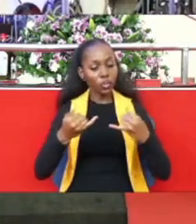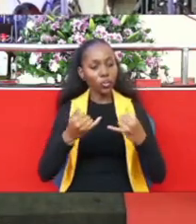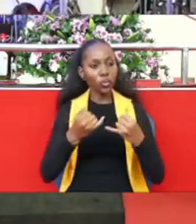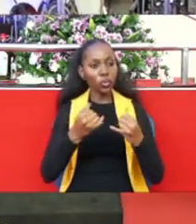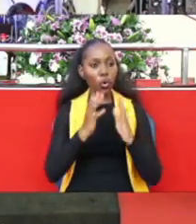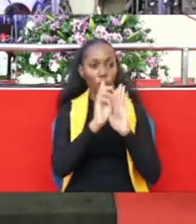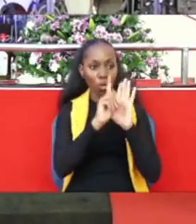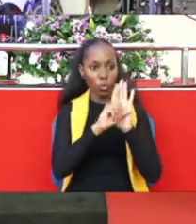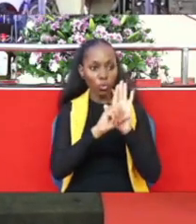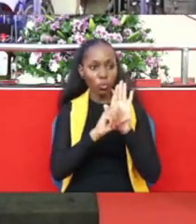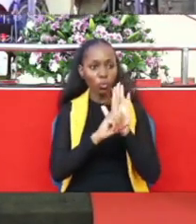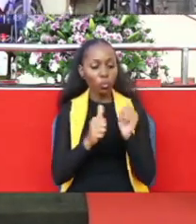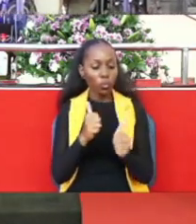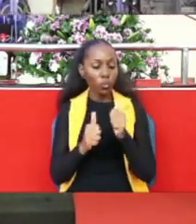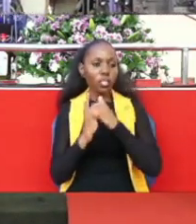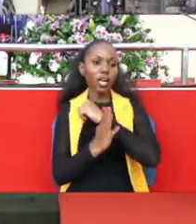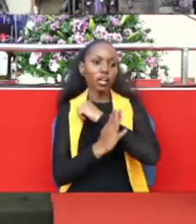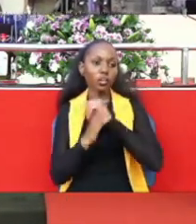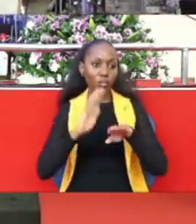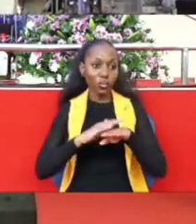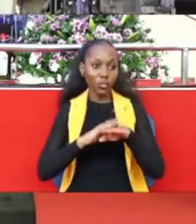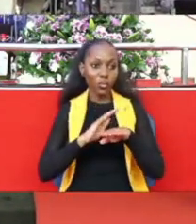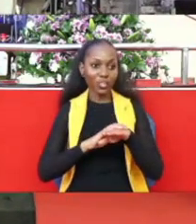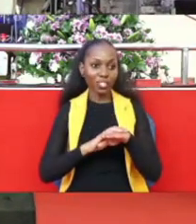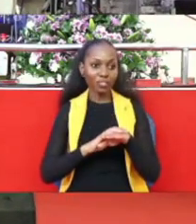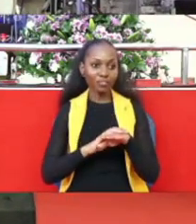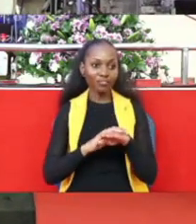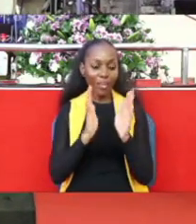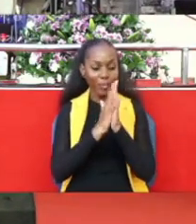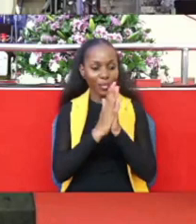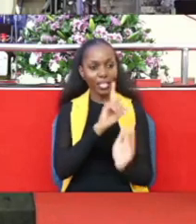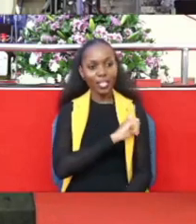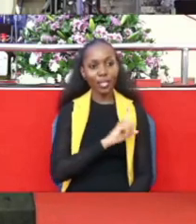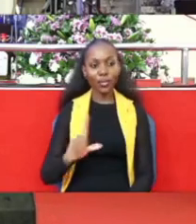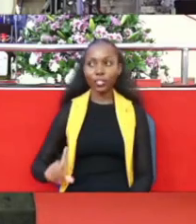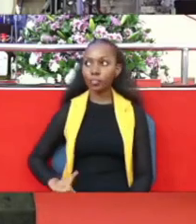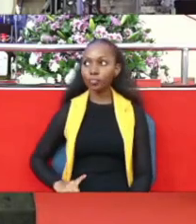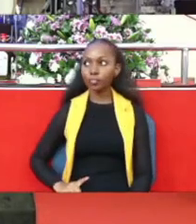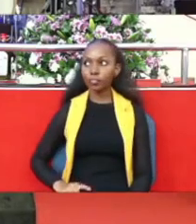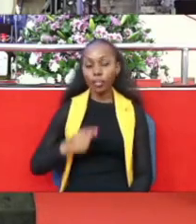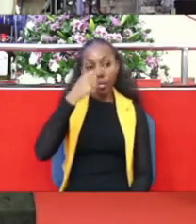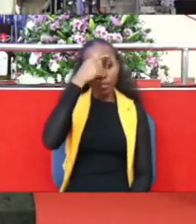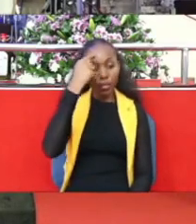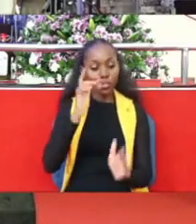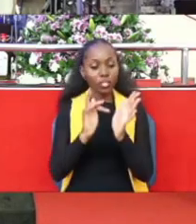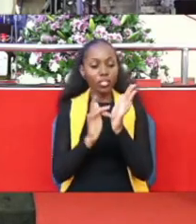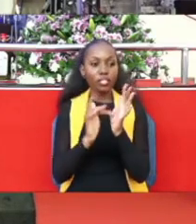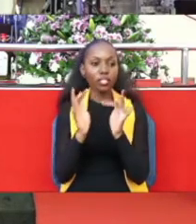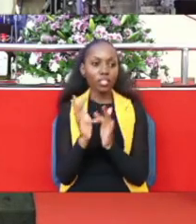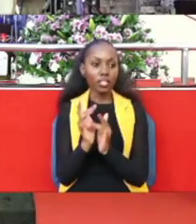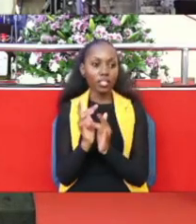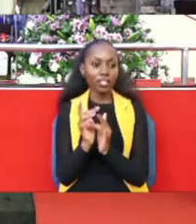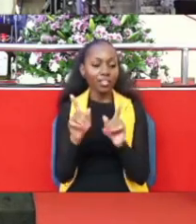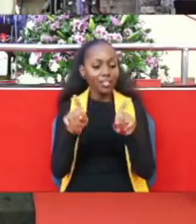that will govern our lives. Bwana Yesu asifiwe. Because Jesus and us